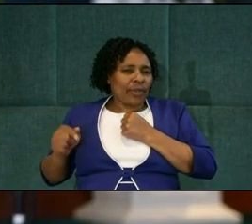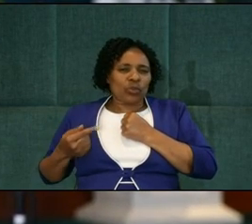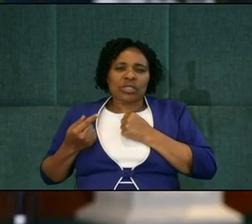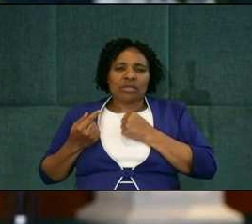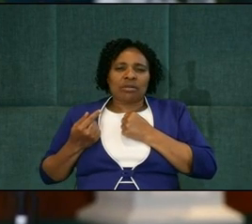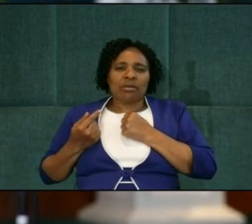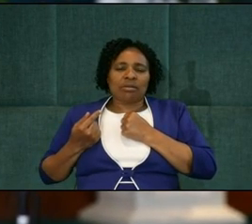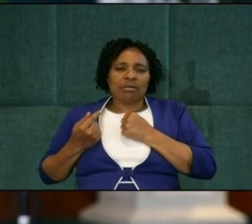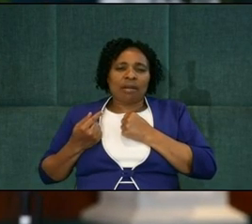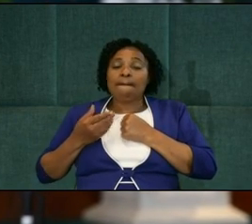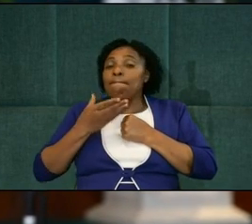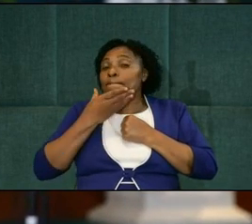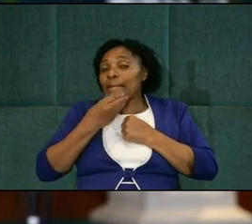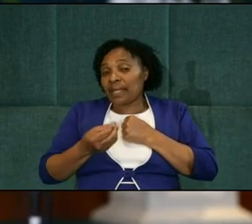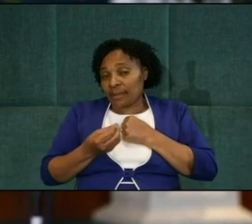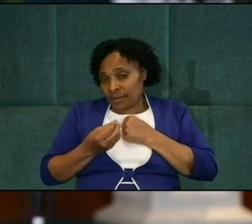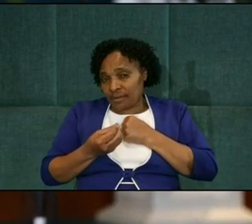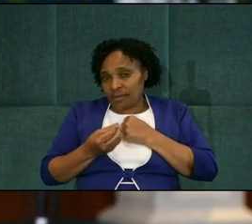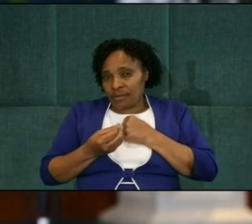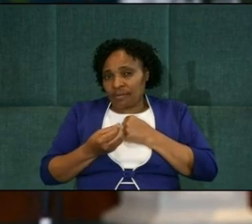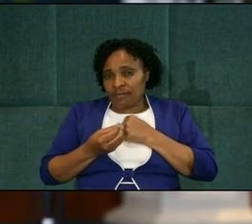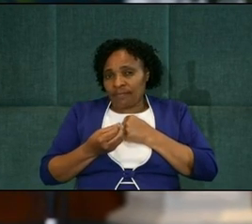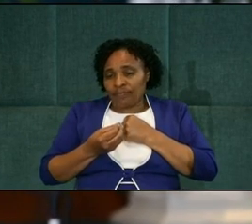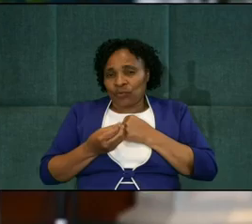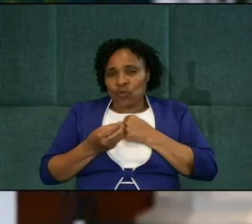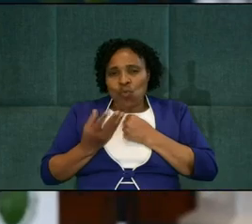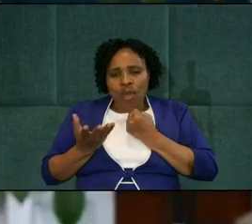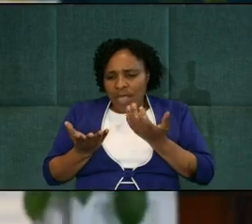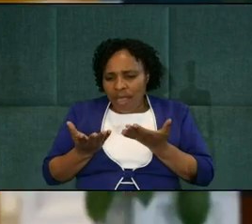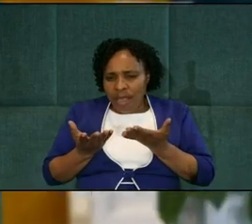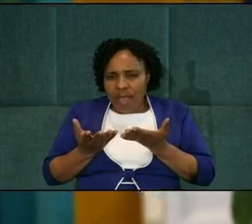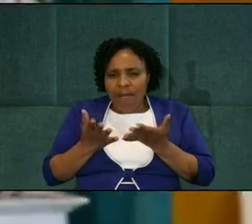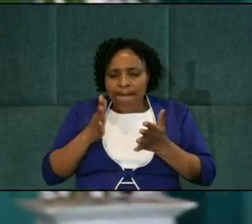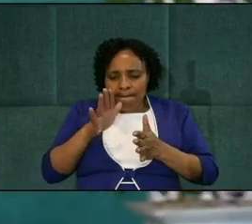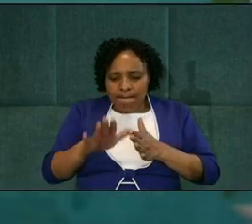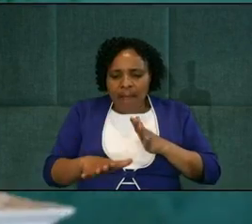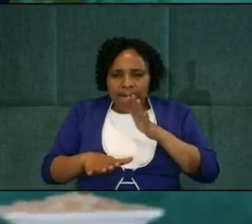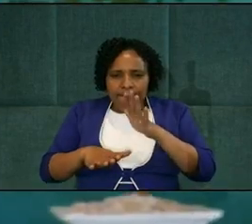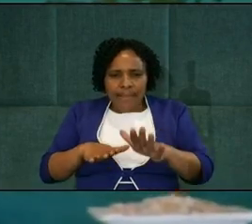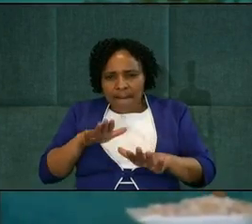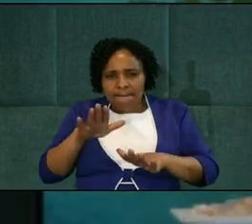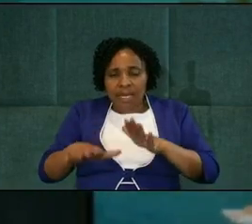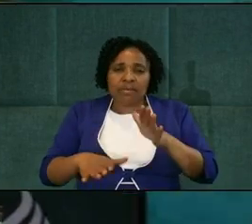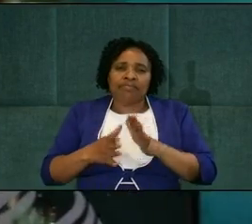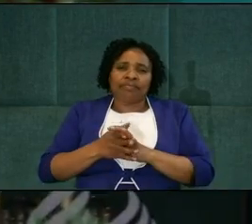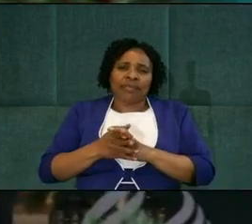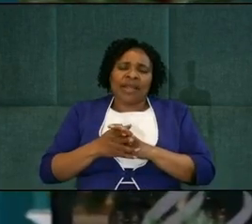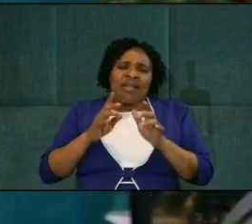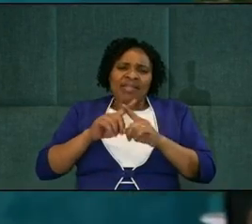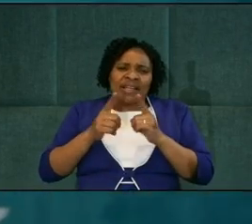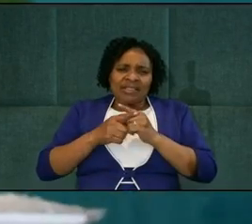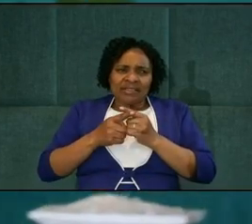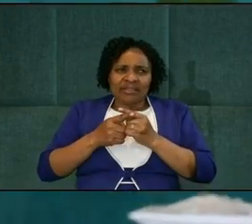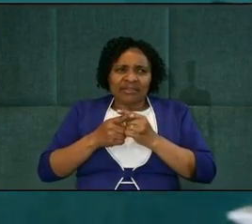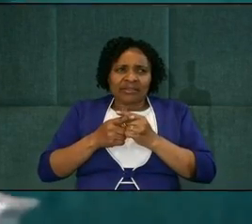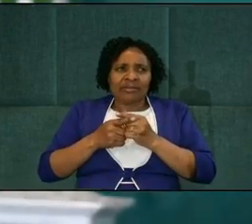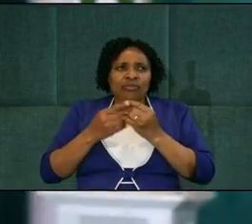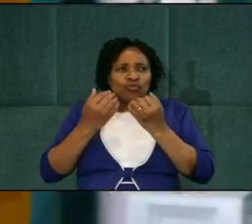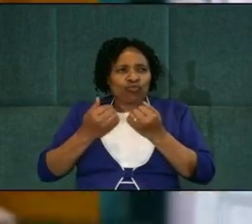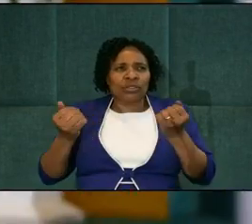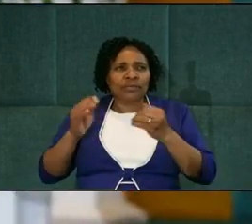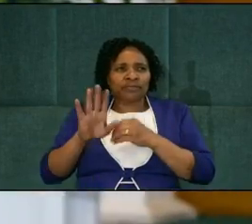600,000 men on foot. And beside men were what?